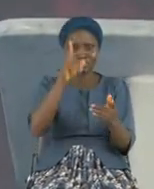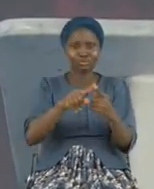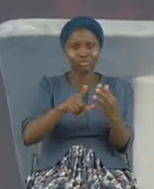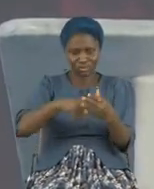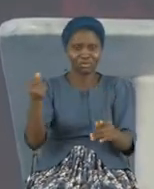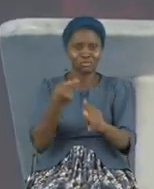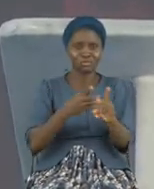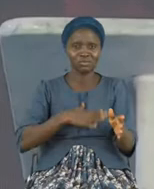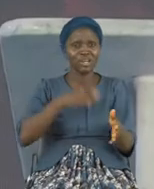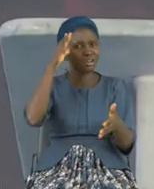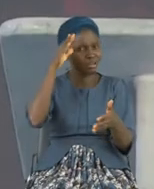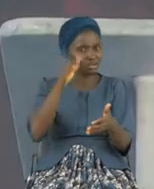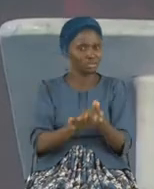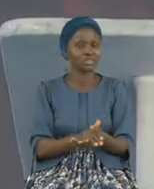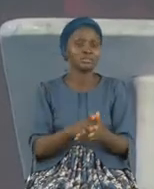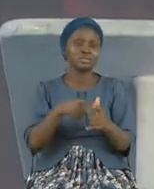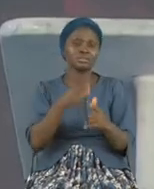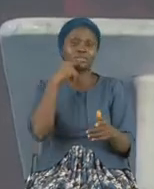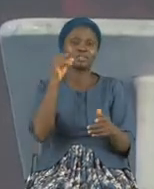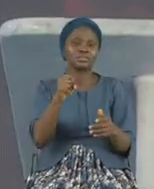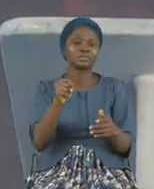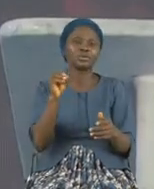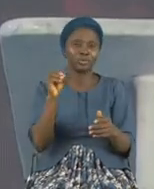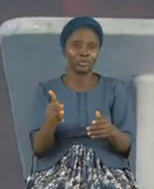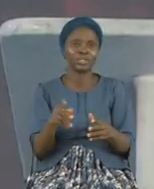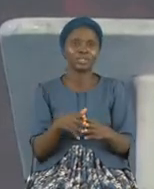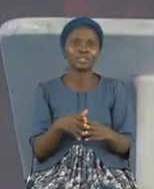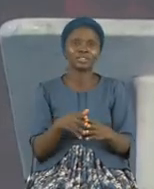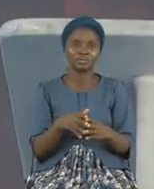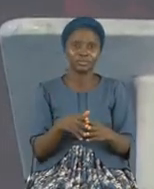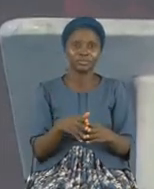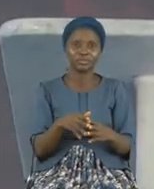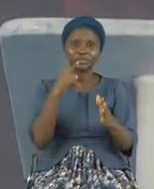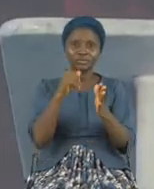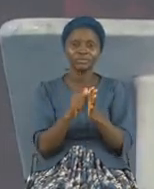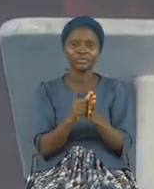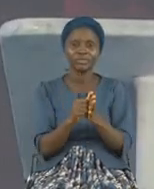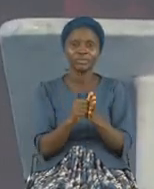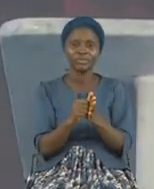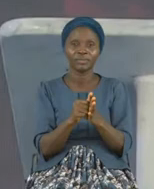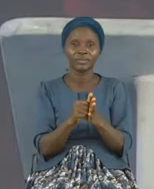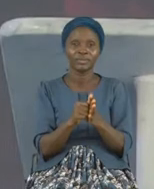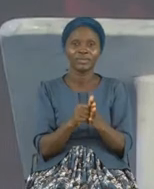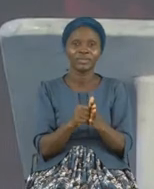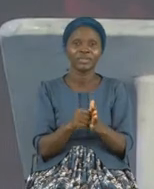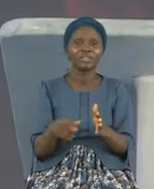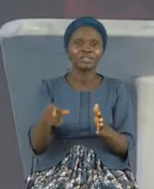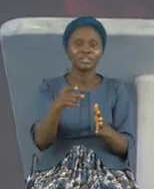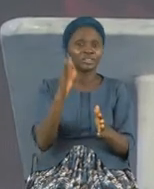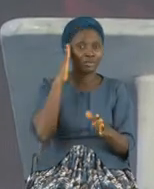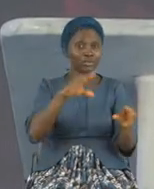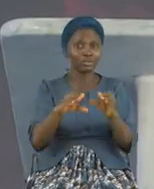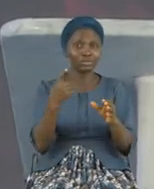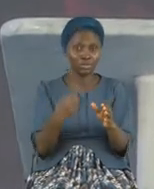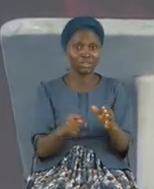they'll do deliverance for him by proxy. They'll do the deliverance here